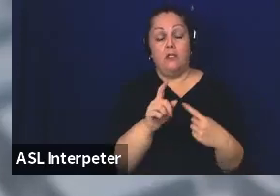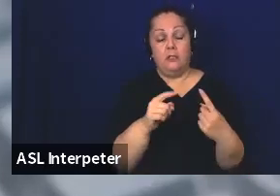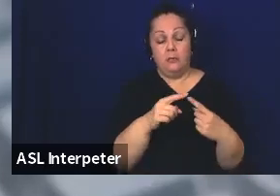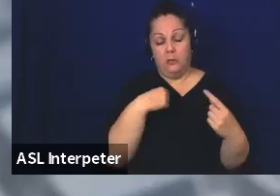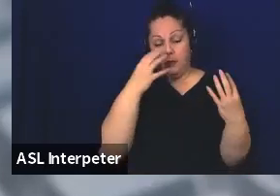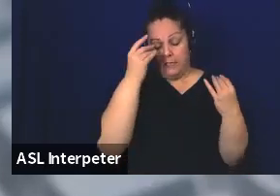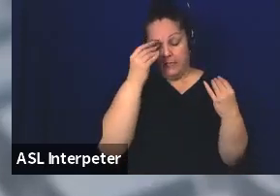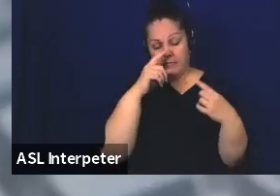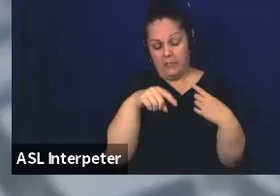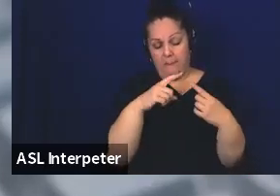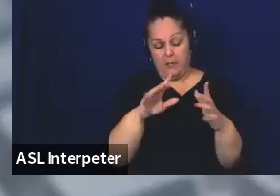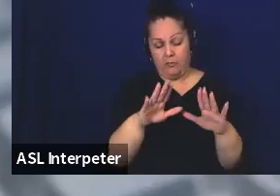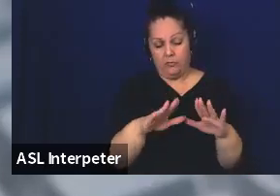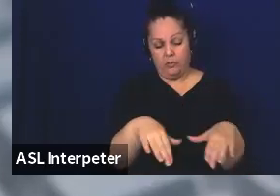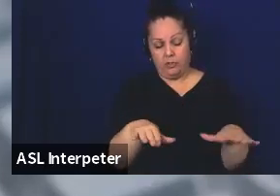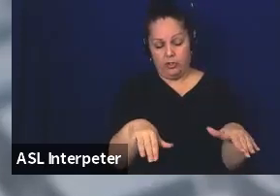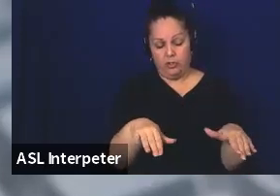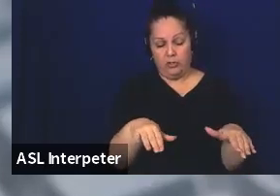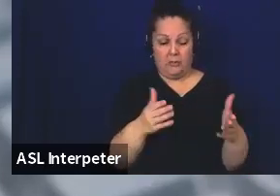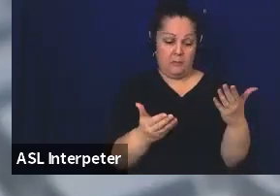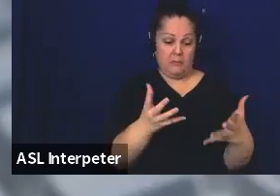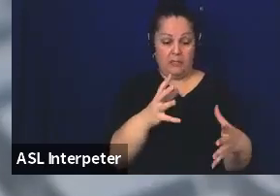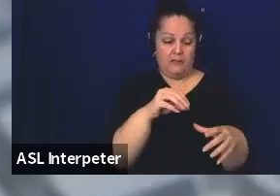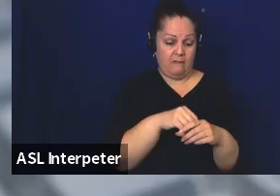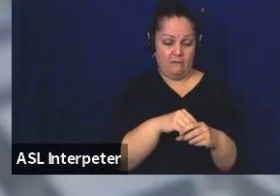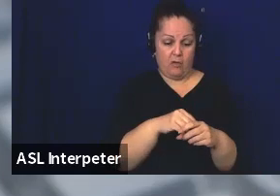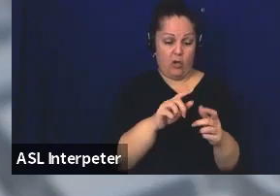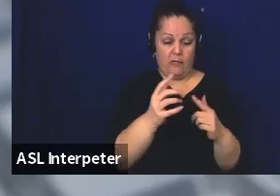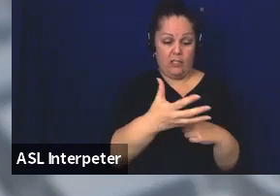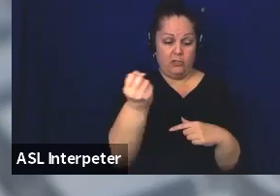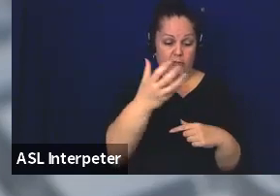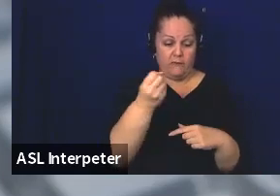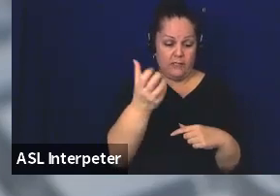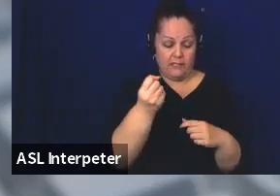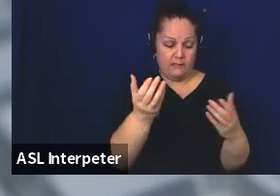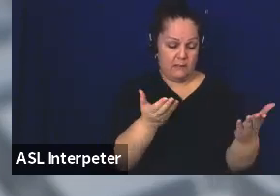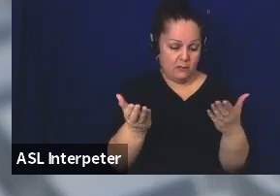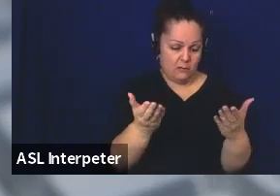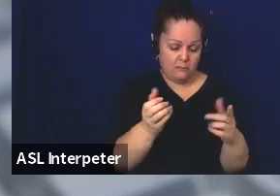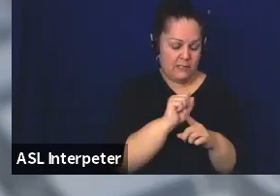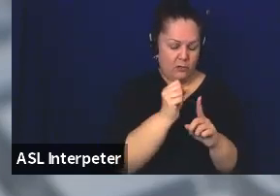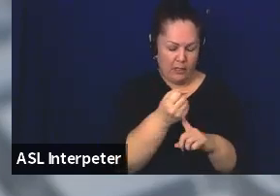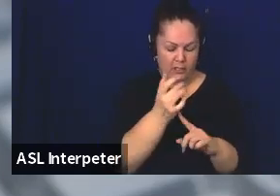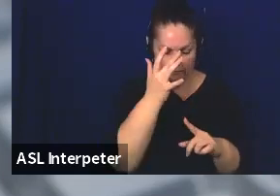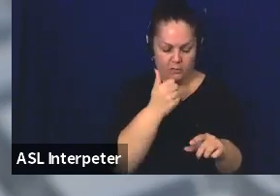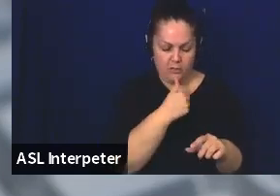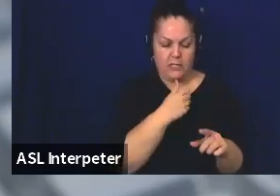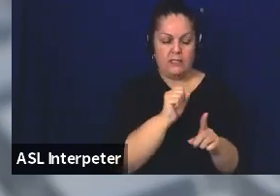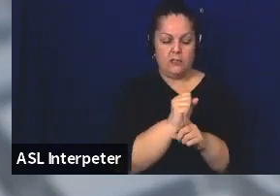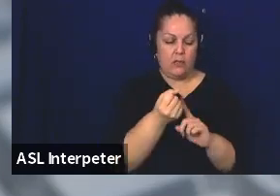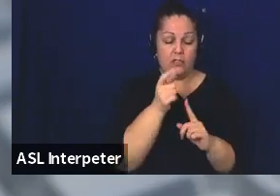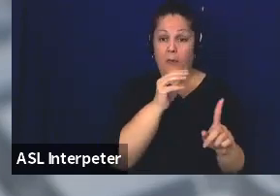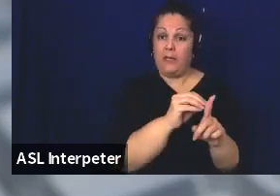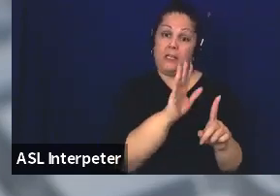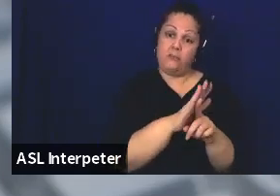thinking of children who may be involved in a trafficking situation or may be exposed to